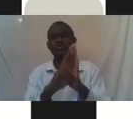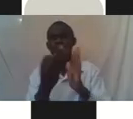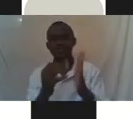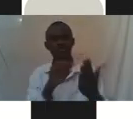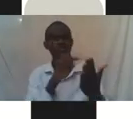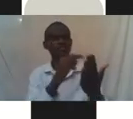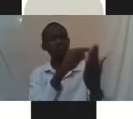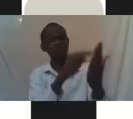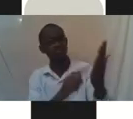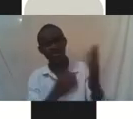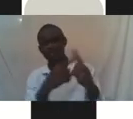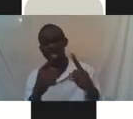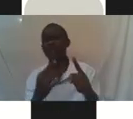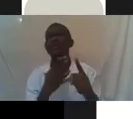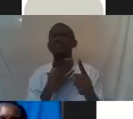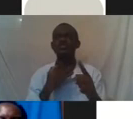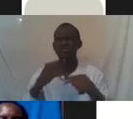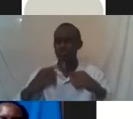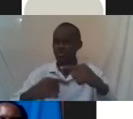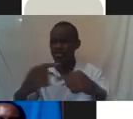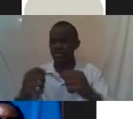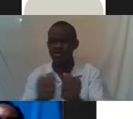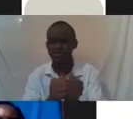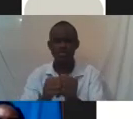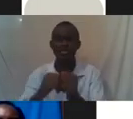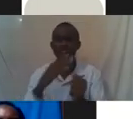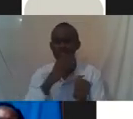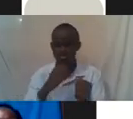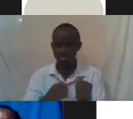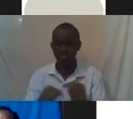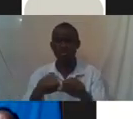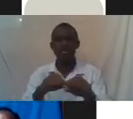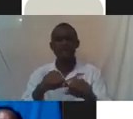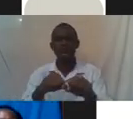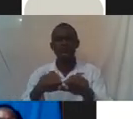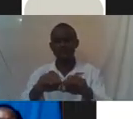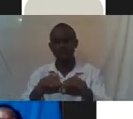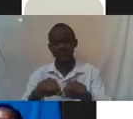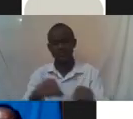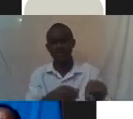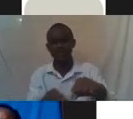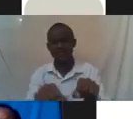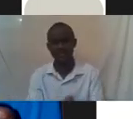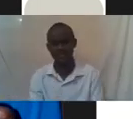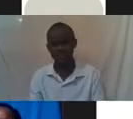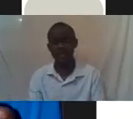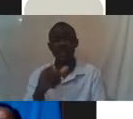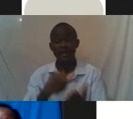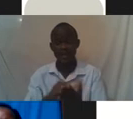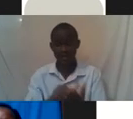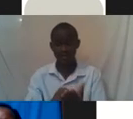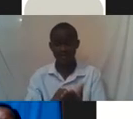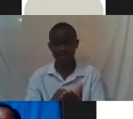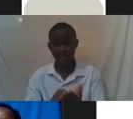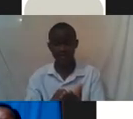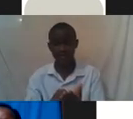want to protect, they want to continue with the old system. So that attitude issue will not